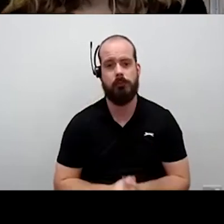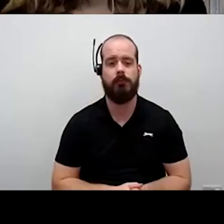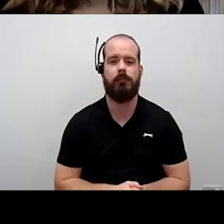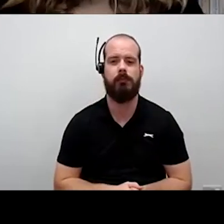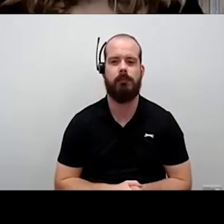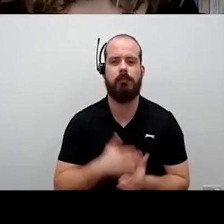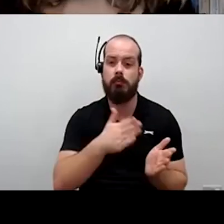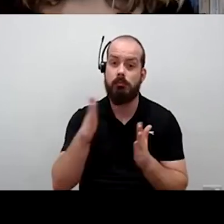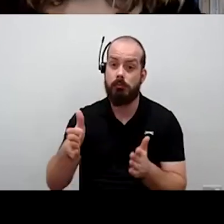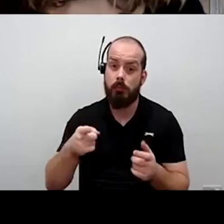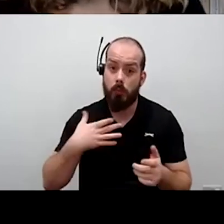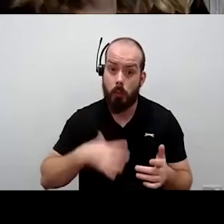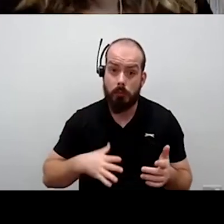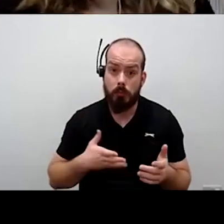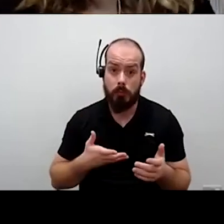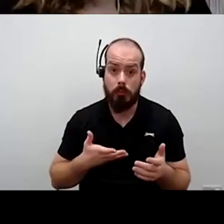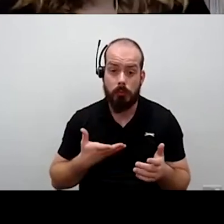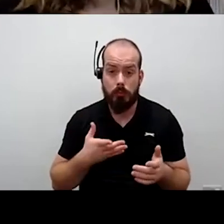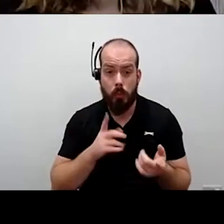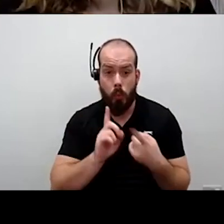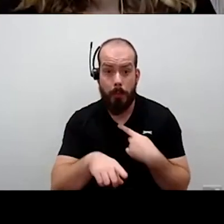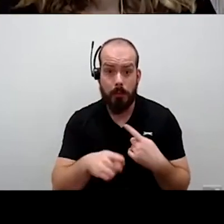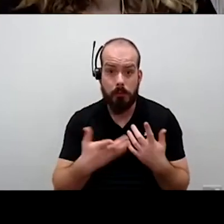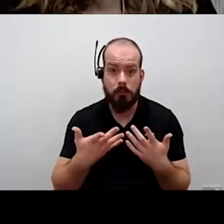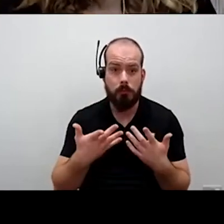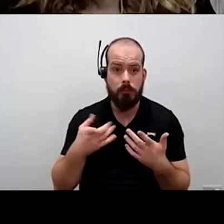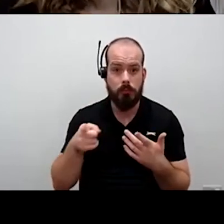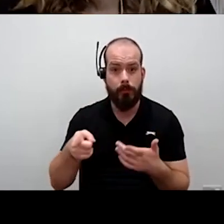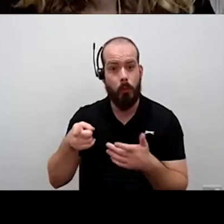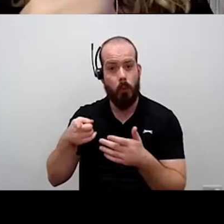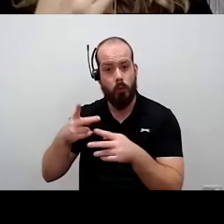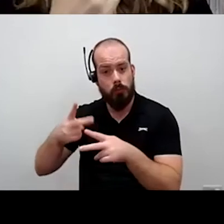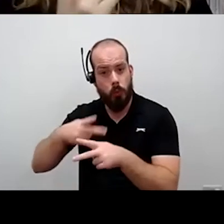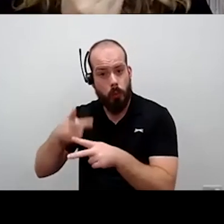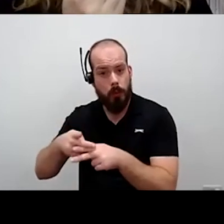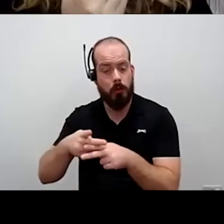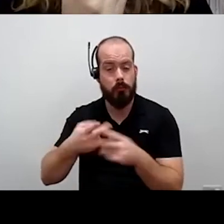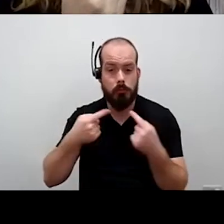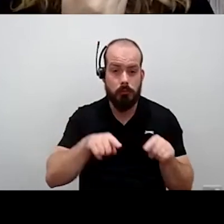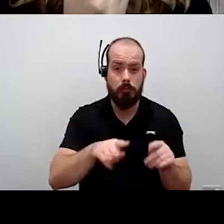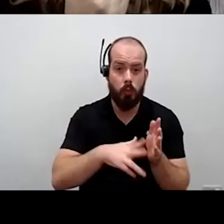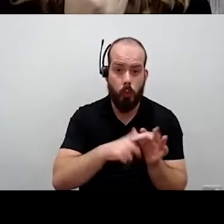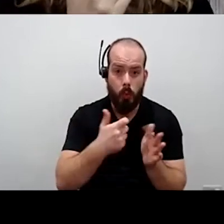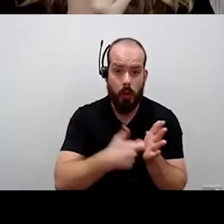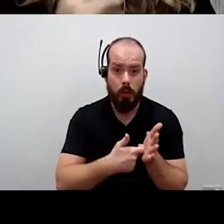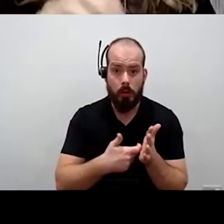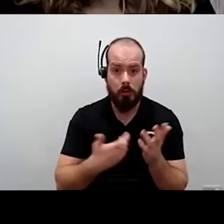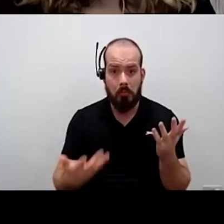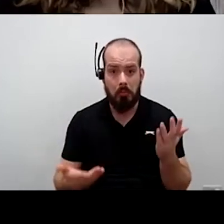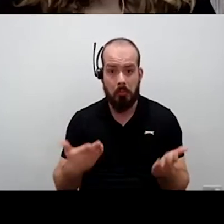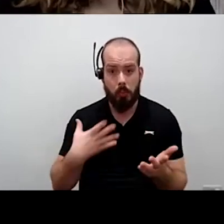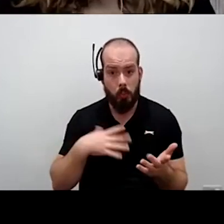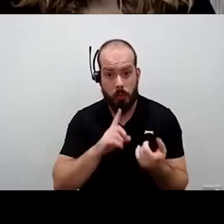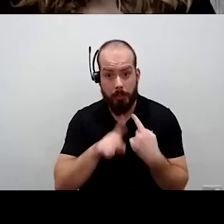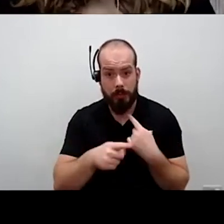of any tension between decentralized renewables and nuclear, either in PowerPoint version or otherwise.